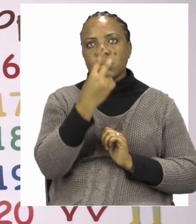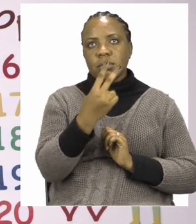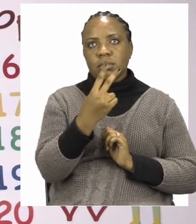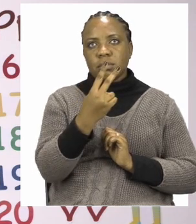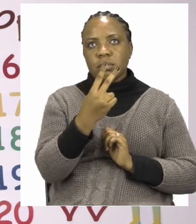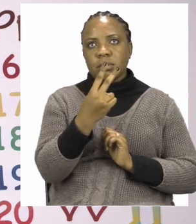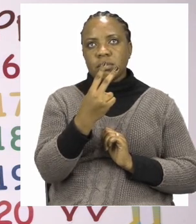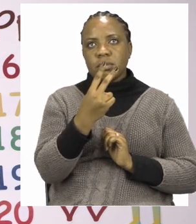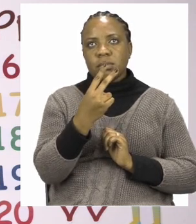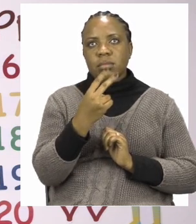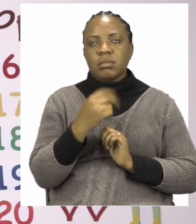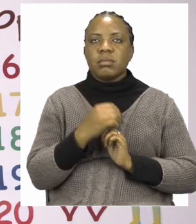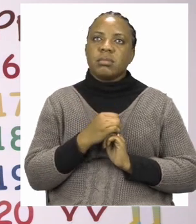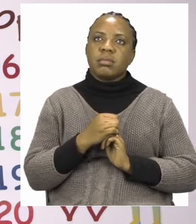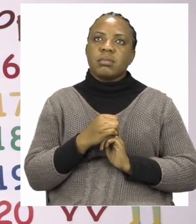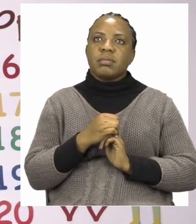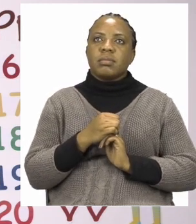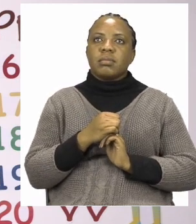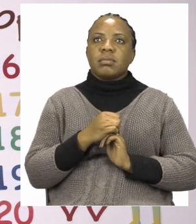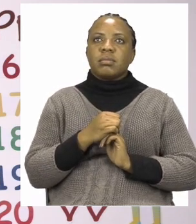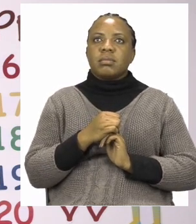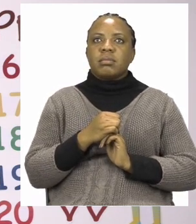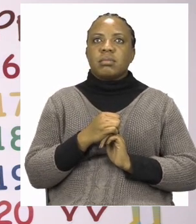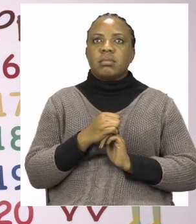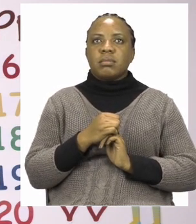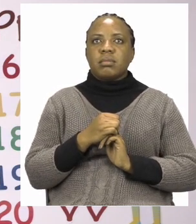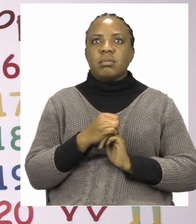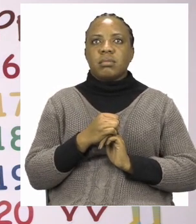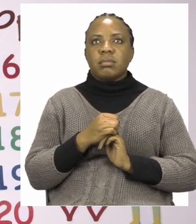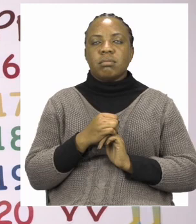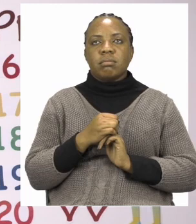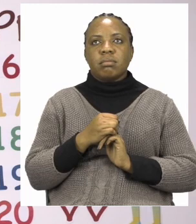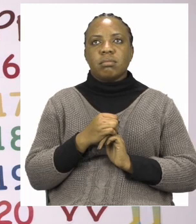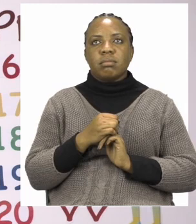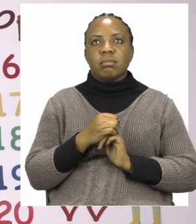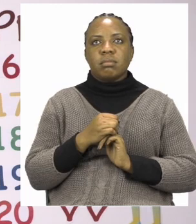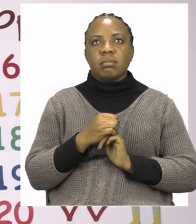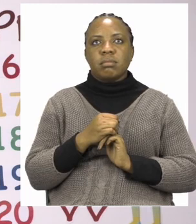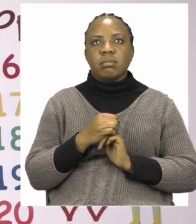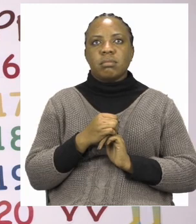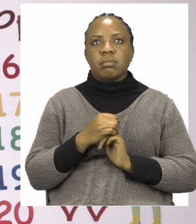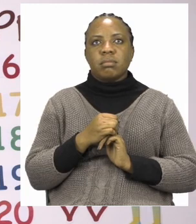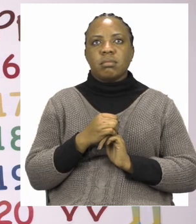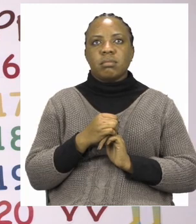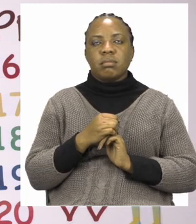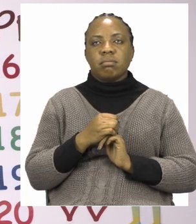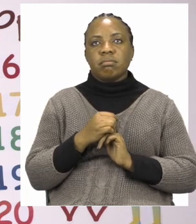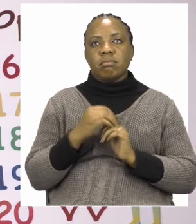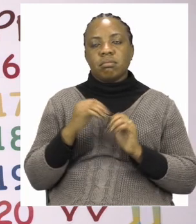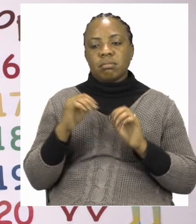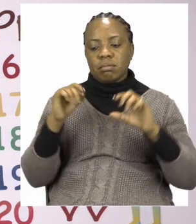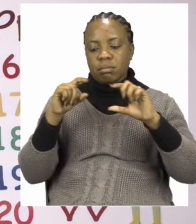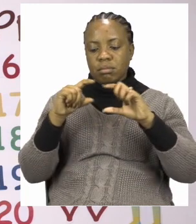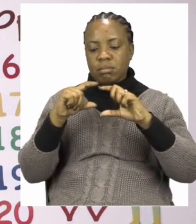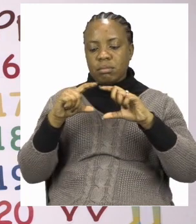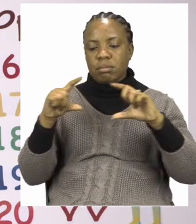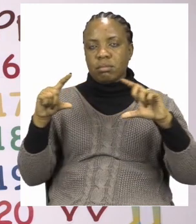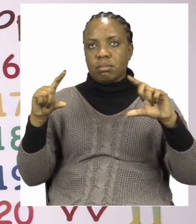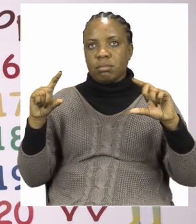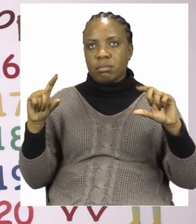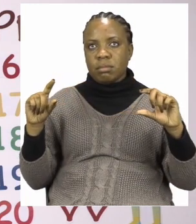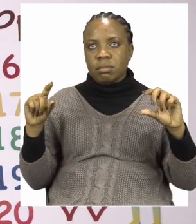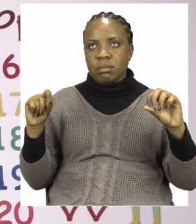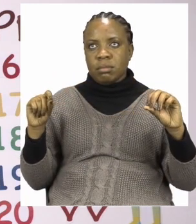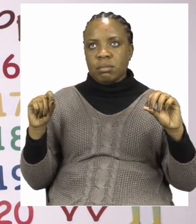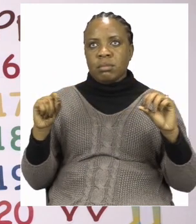box as well. And now our sum is complete. Well, almost, because on the other side, they have now asked